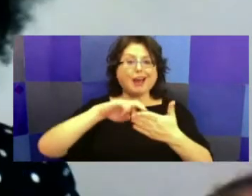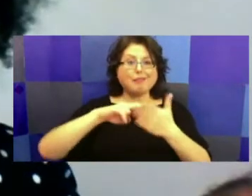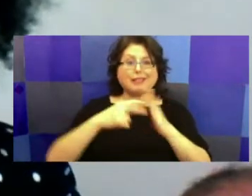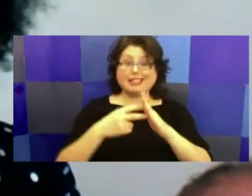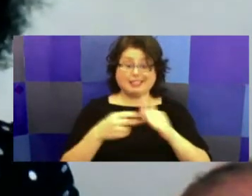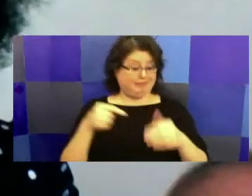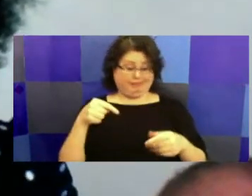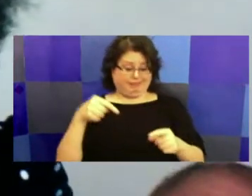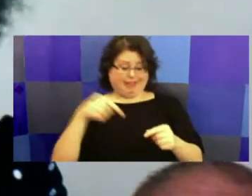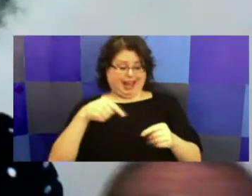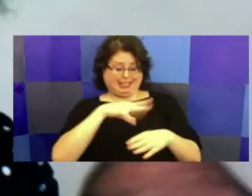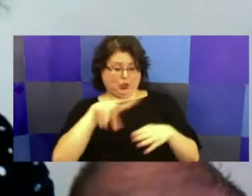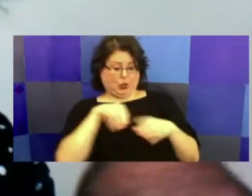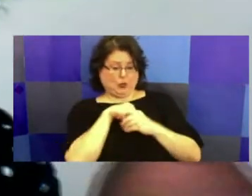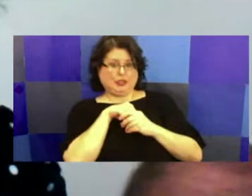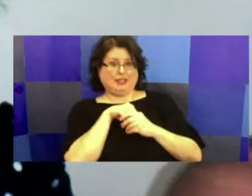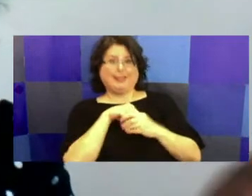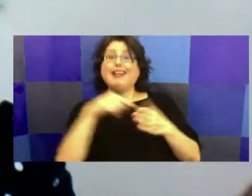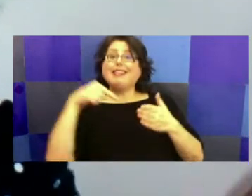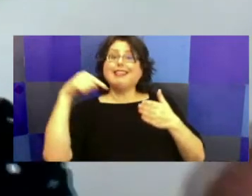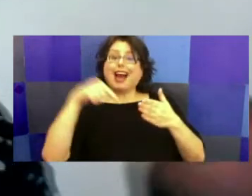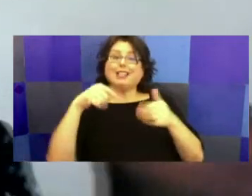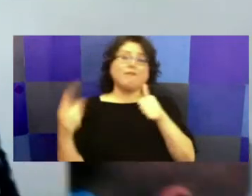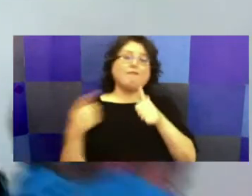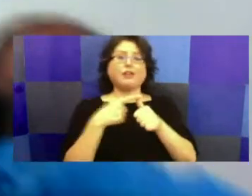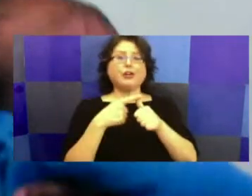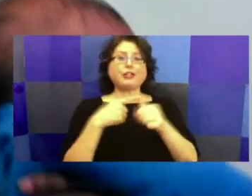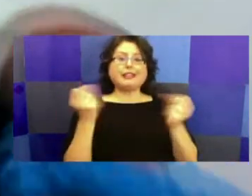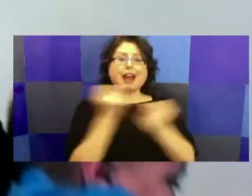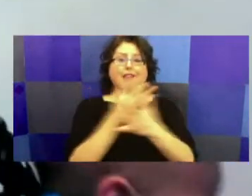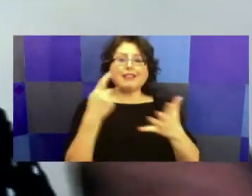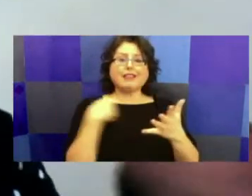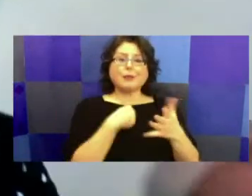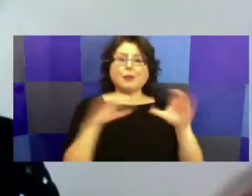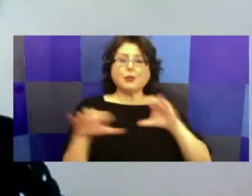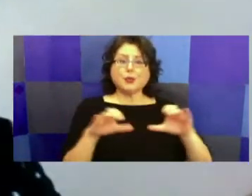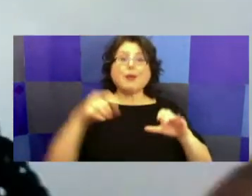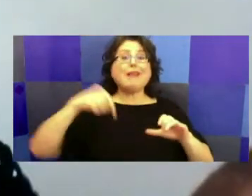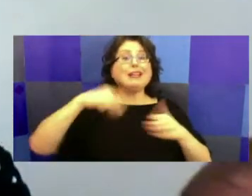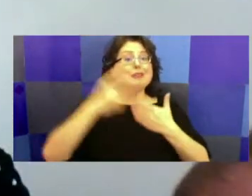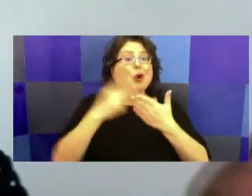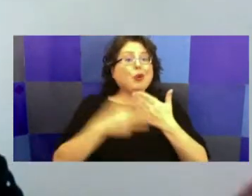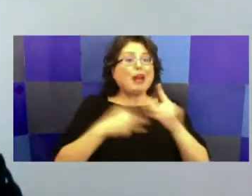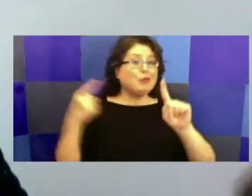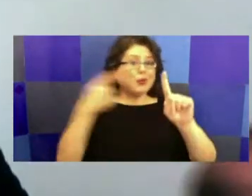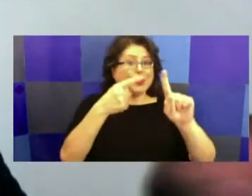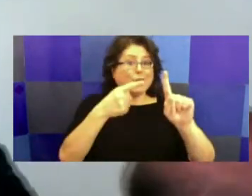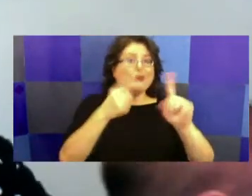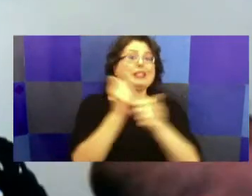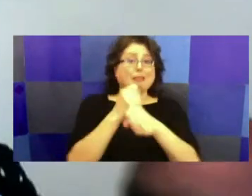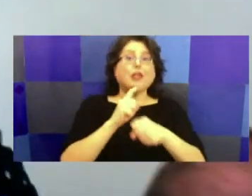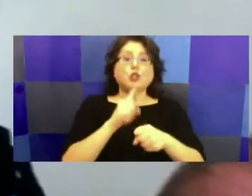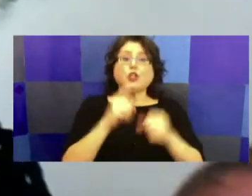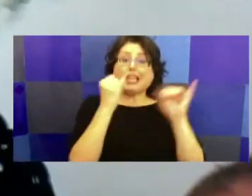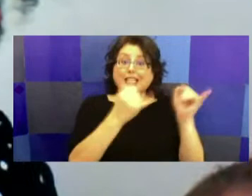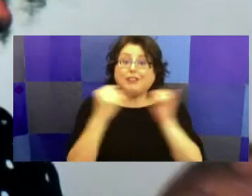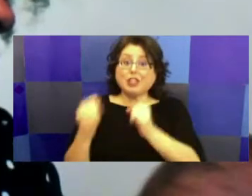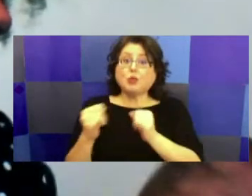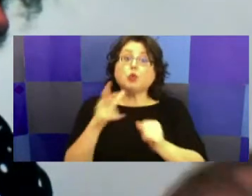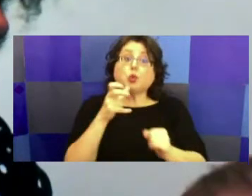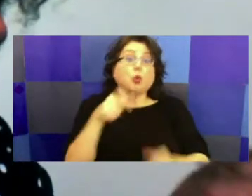every single thing that we do. Our program aims, of course, to make sure that individuals who are